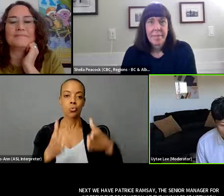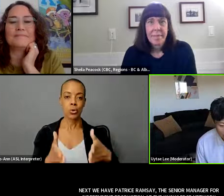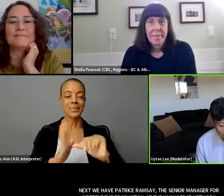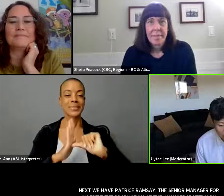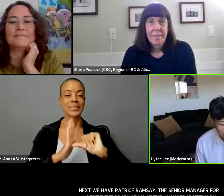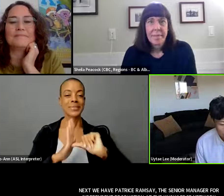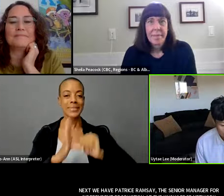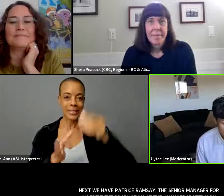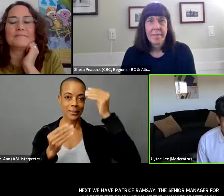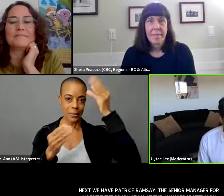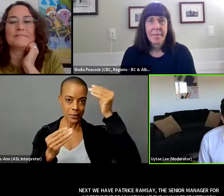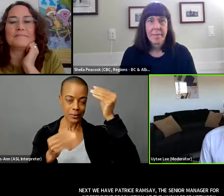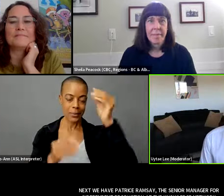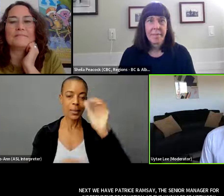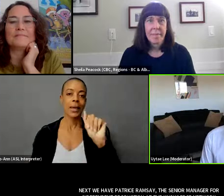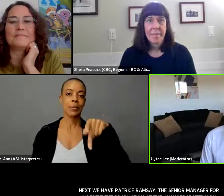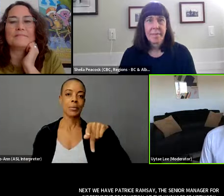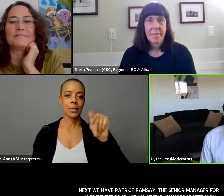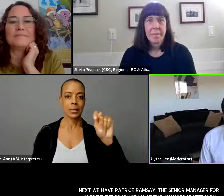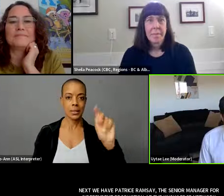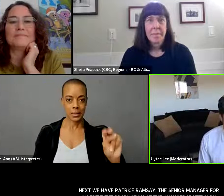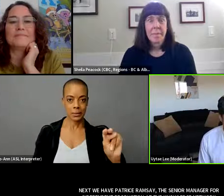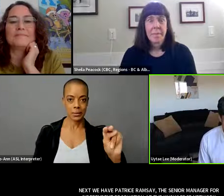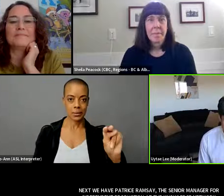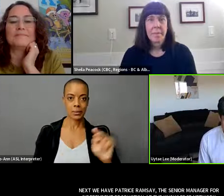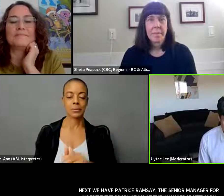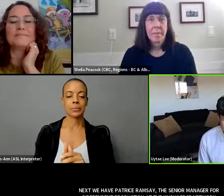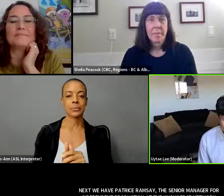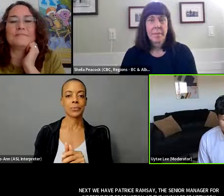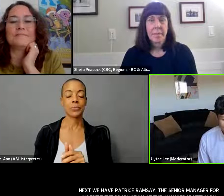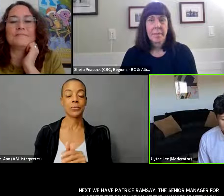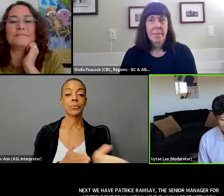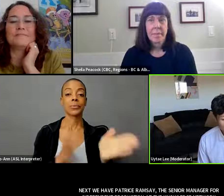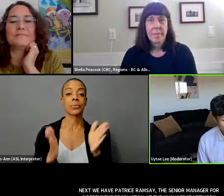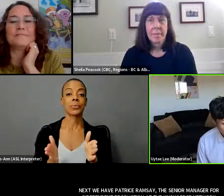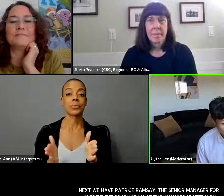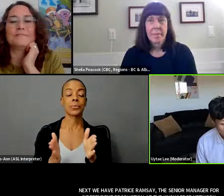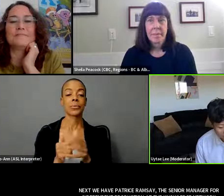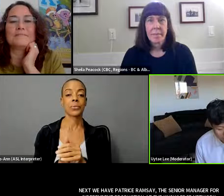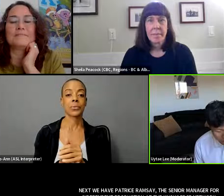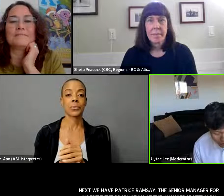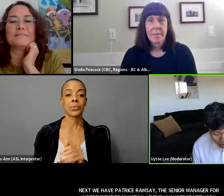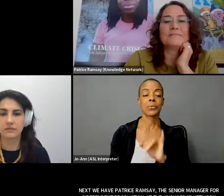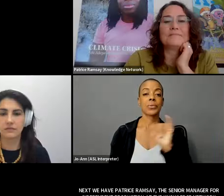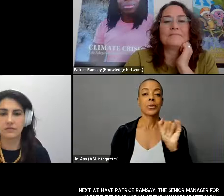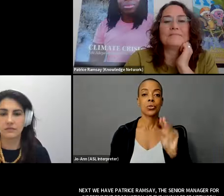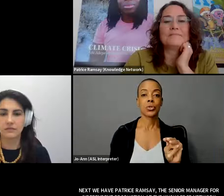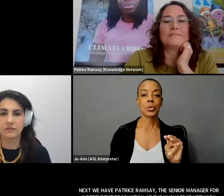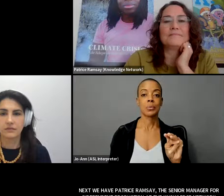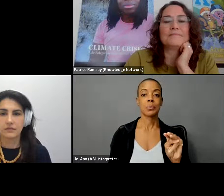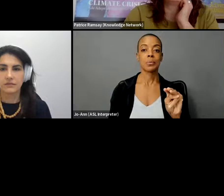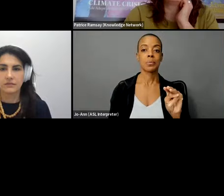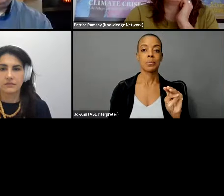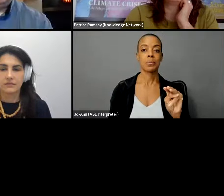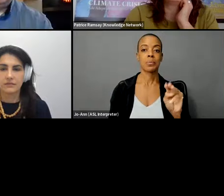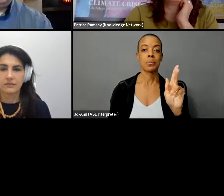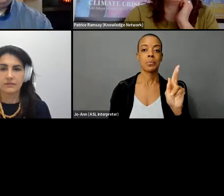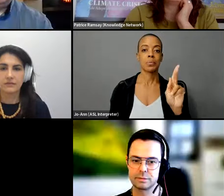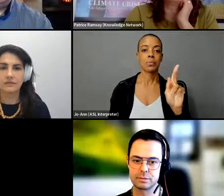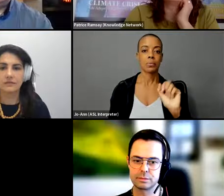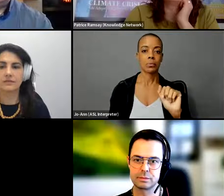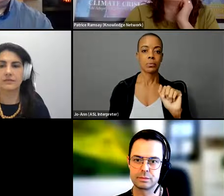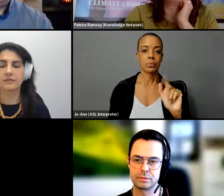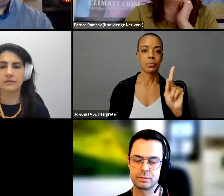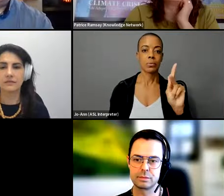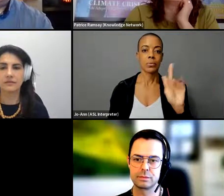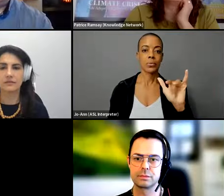at Aboriginal People's Television Network, also APTN. We have Jim Krysko, who's the Content Development Executive for